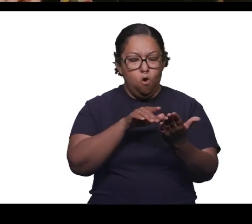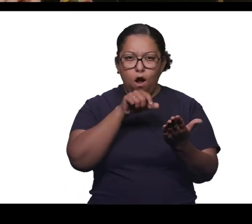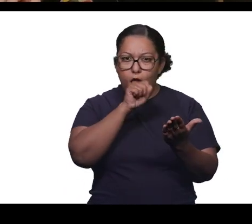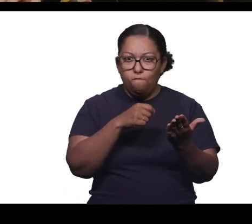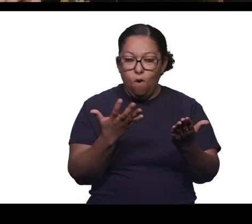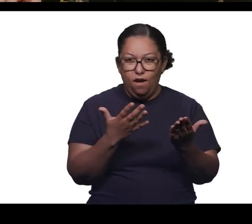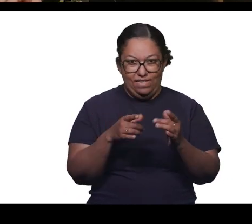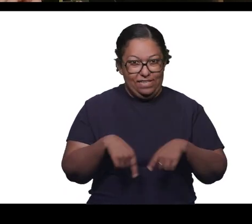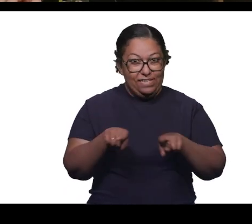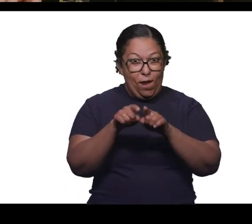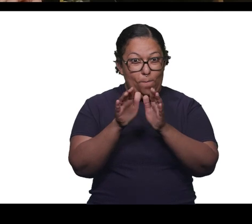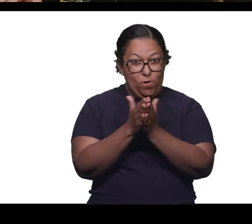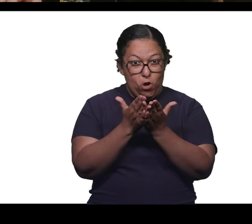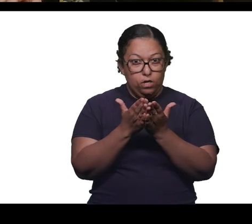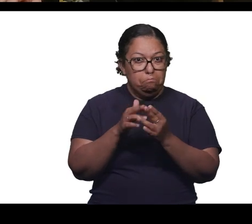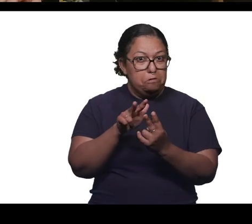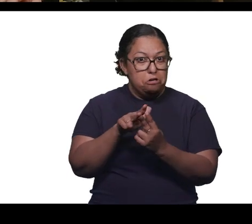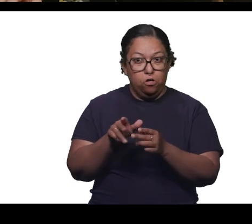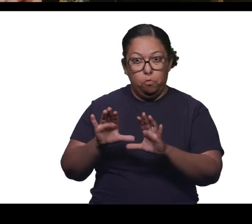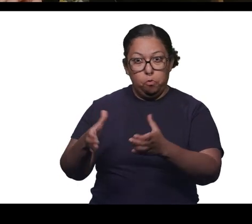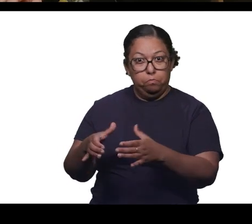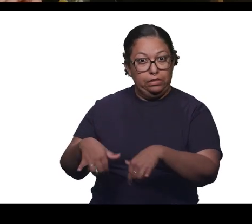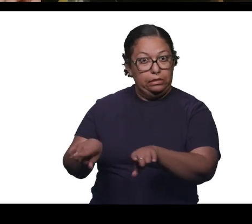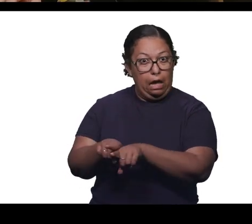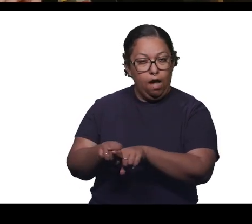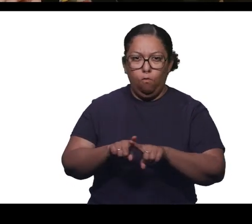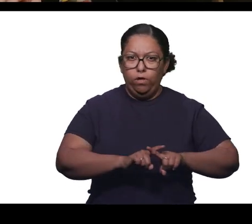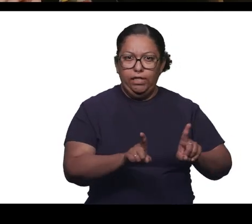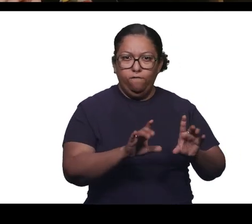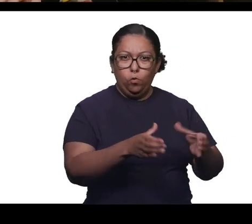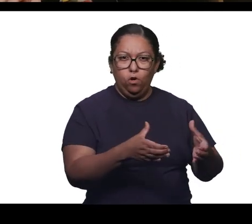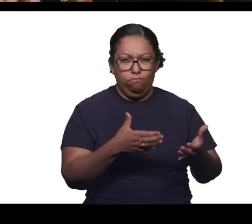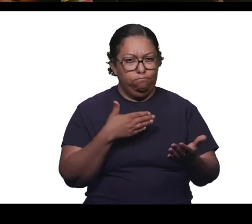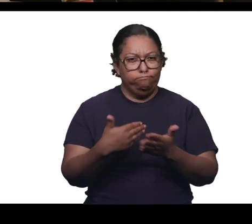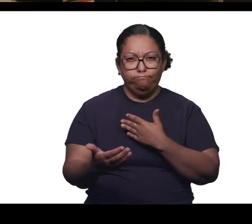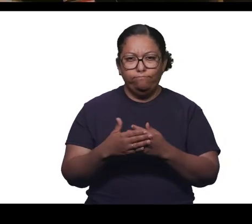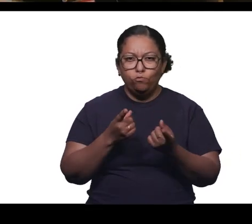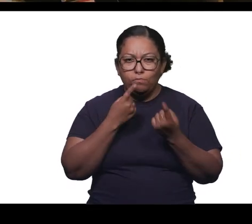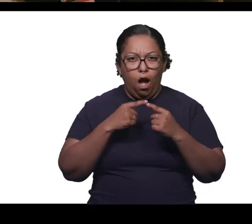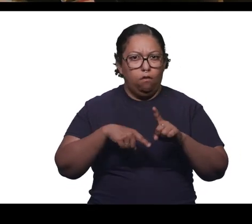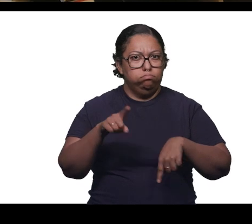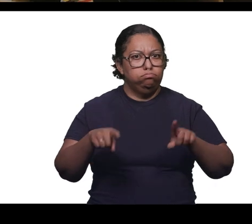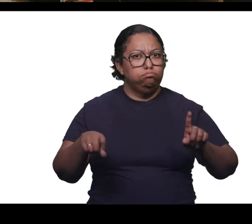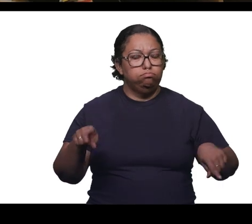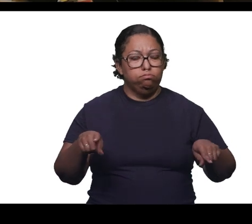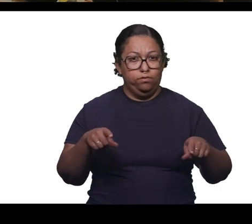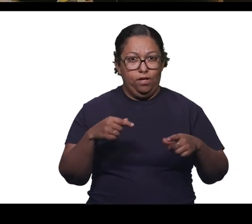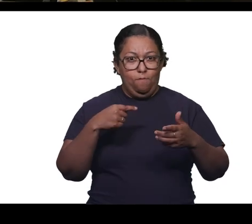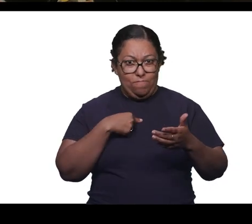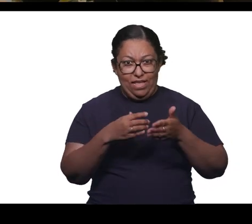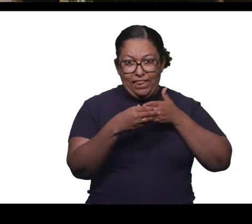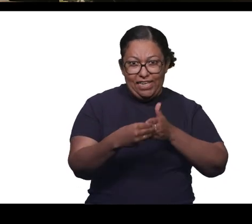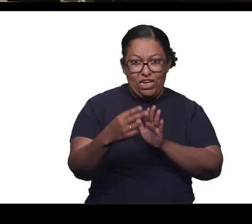or different groups, and I'm always going to get different responses. So as much as you are sharing the book with the kids, I consider myself one of